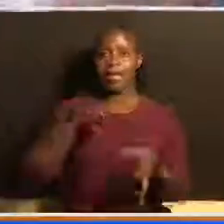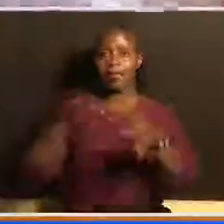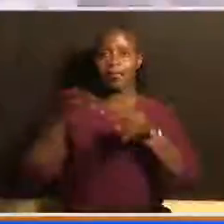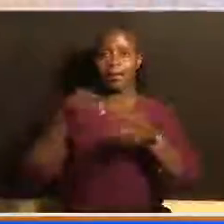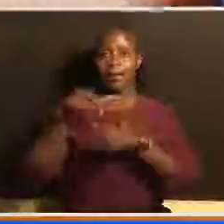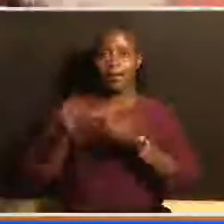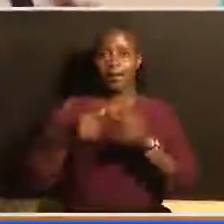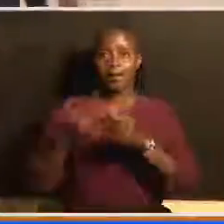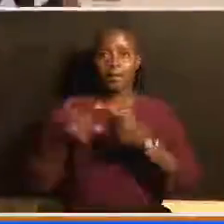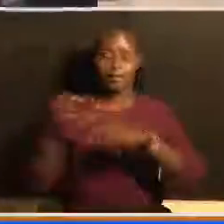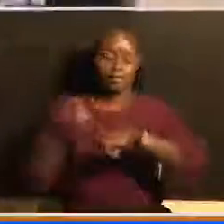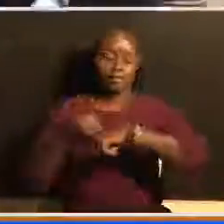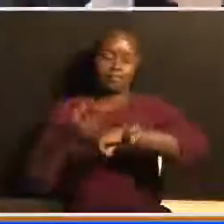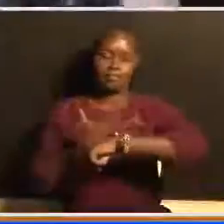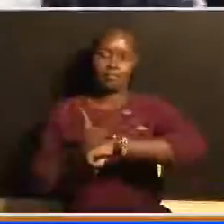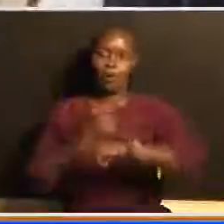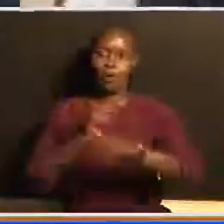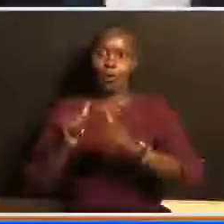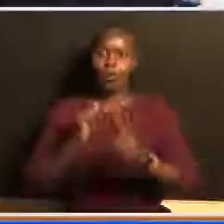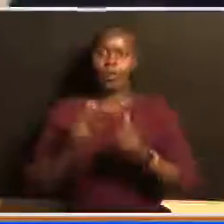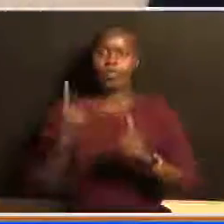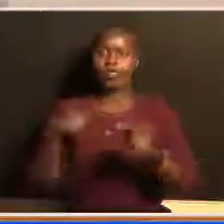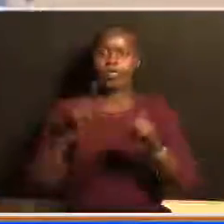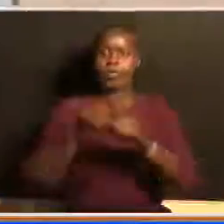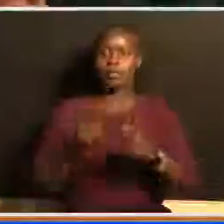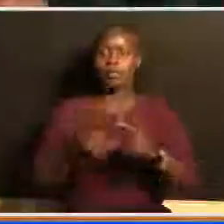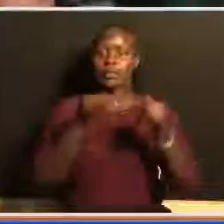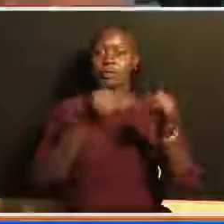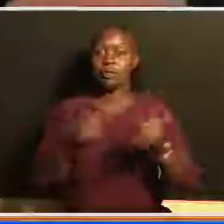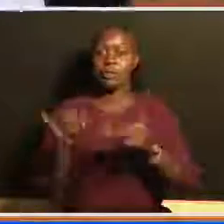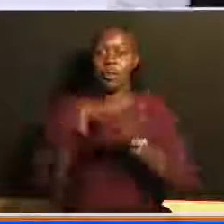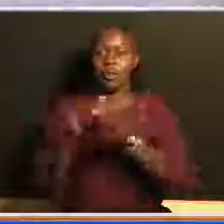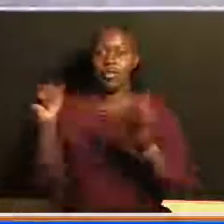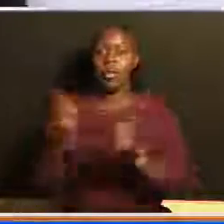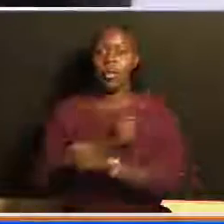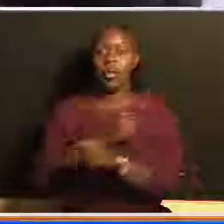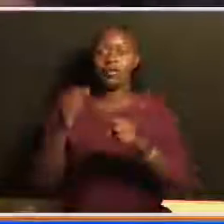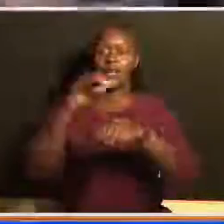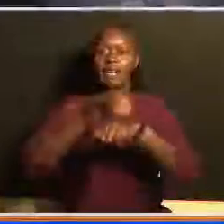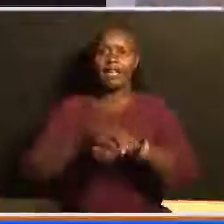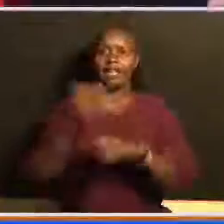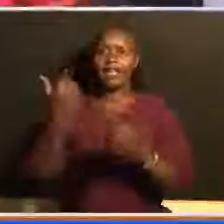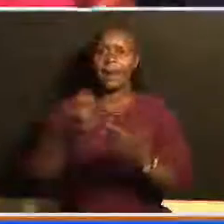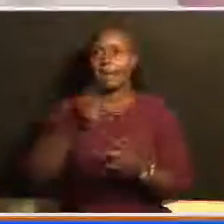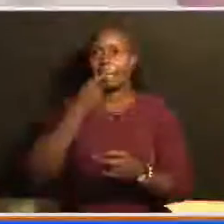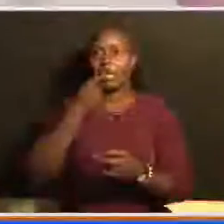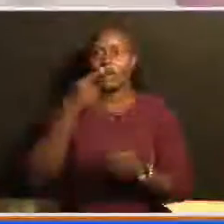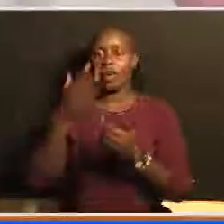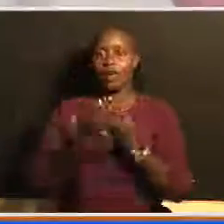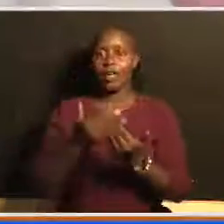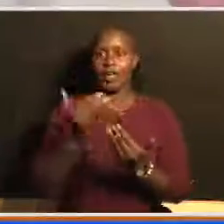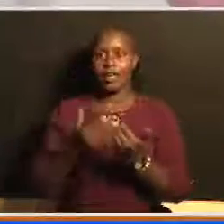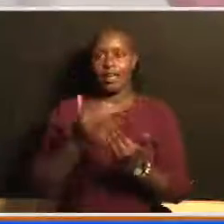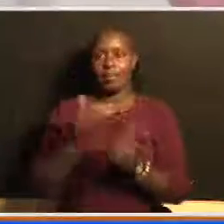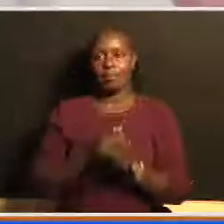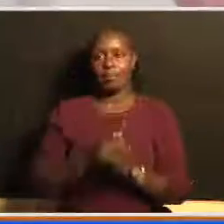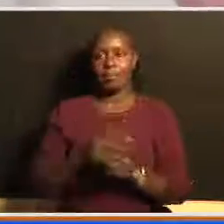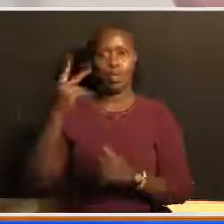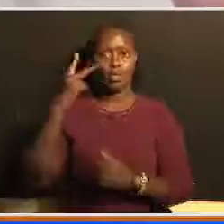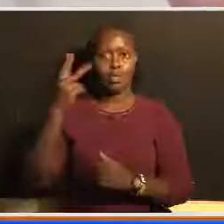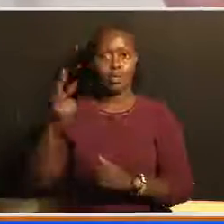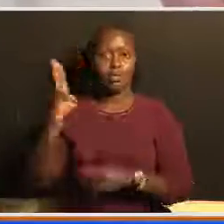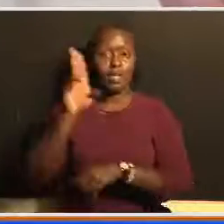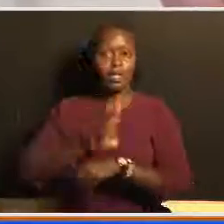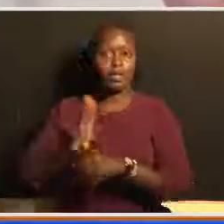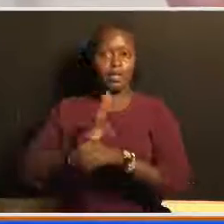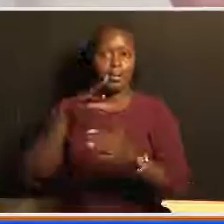treating skin cancer, which renders individuals at risk unable to afford the necessary medical care. And when we look at the expense of